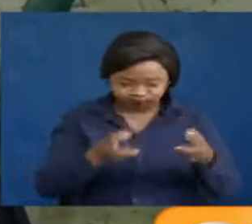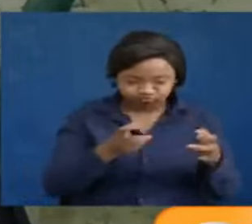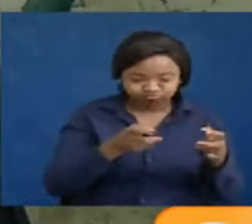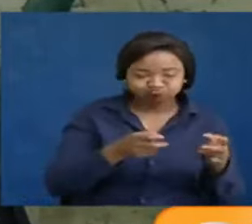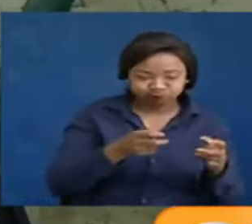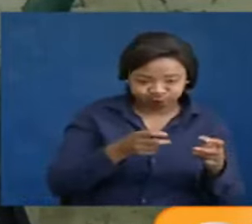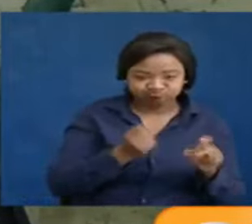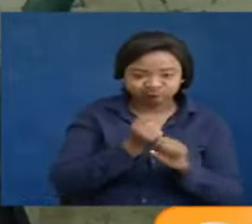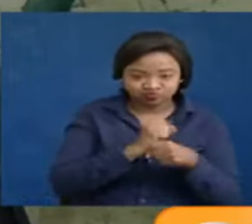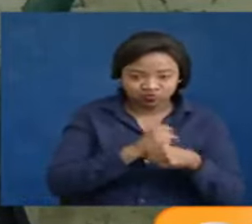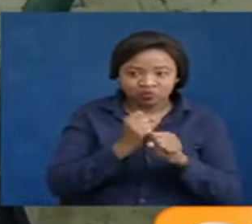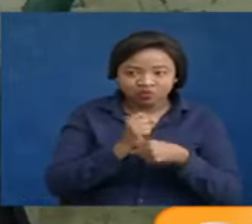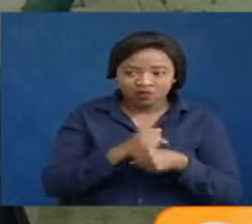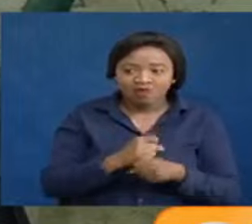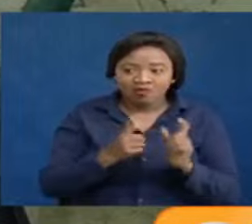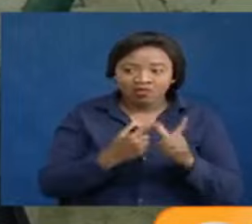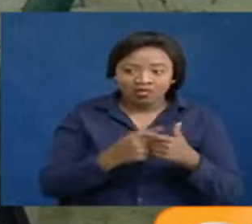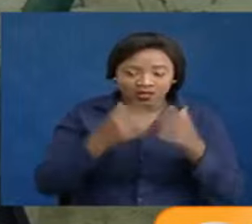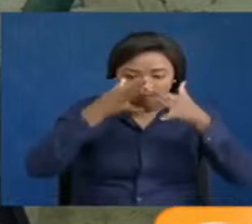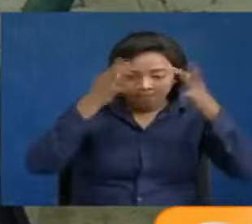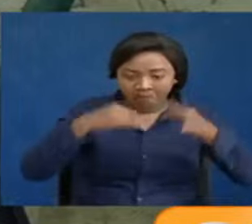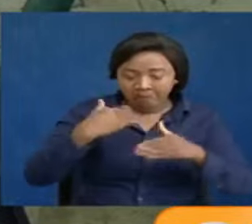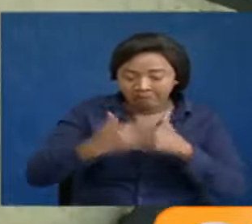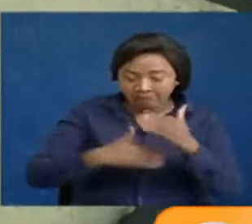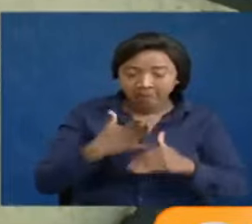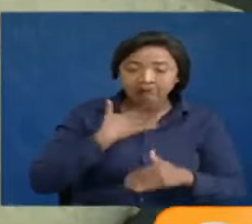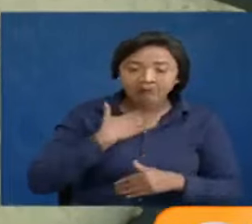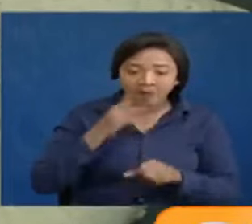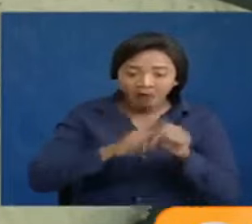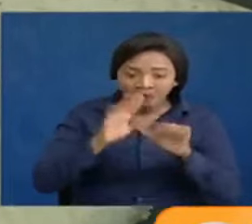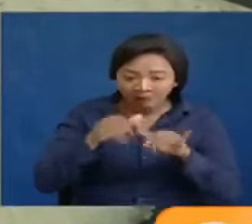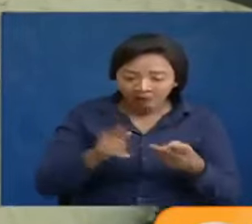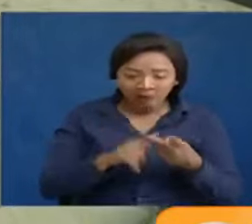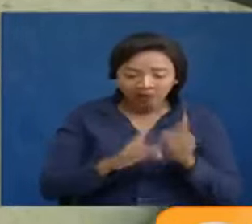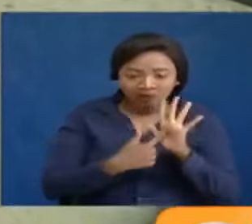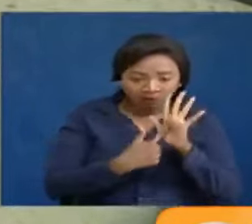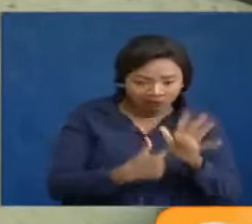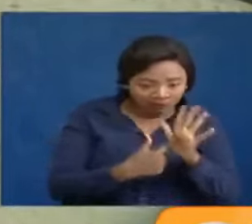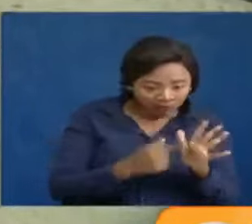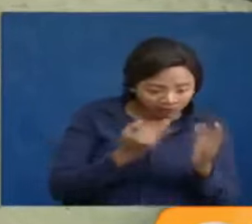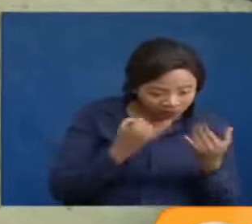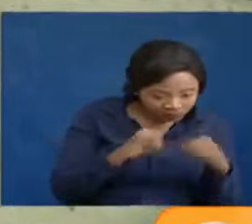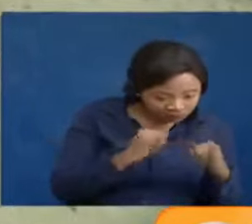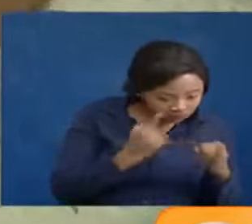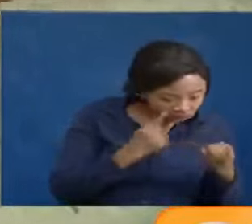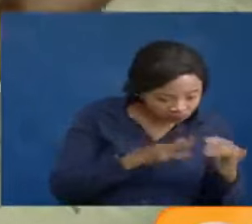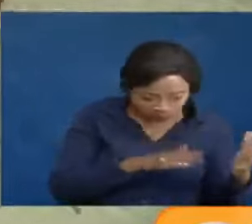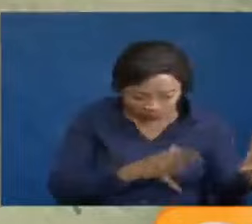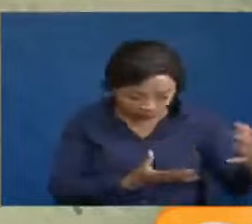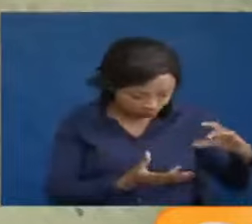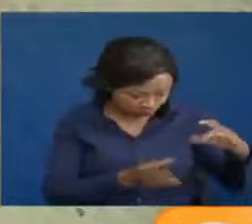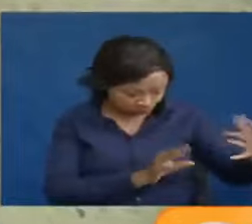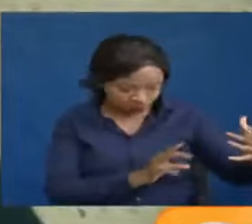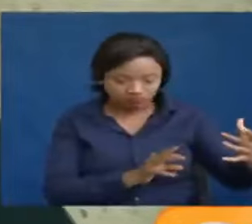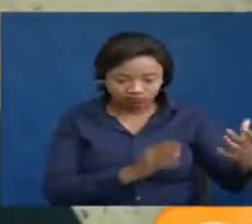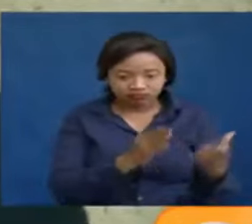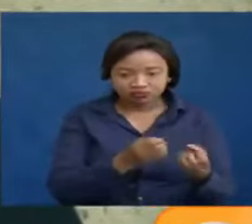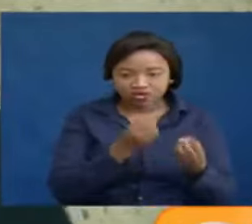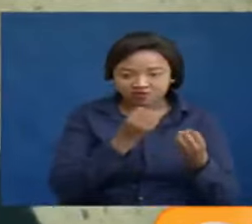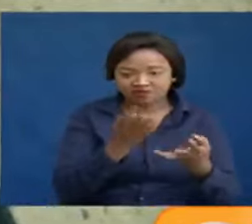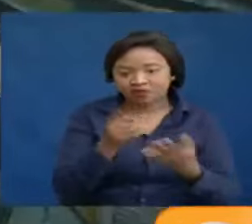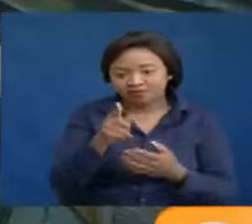sketches, technical sketches. You decide on the materials you wish to use, do a prototype, a sample, And then from this sample, you share it with now your